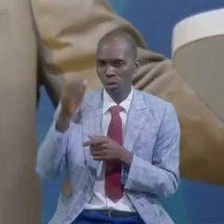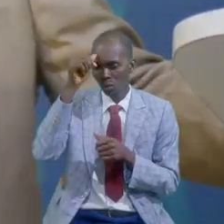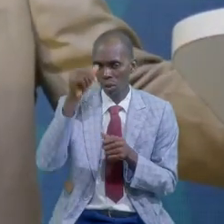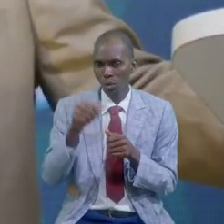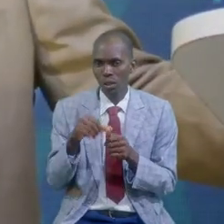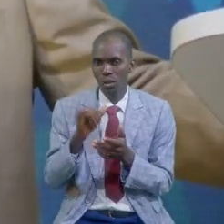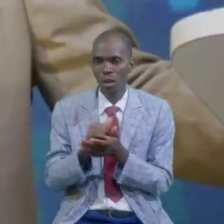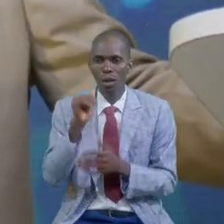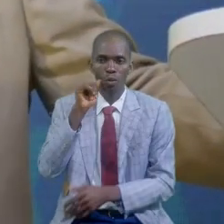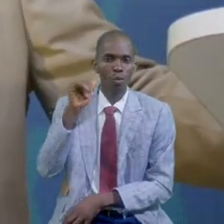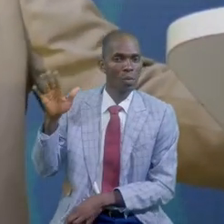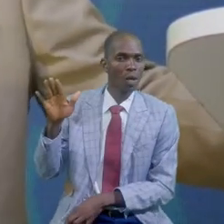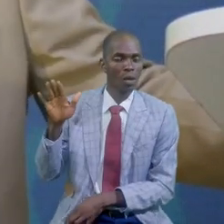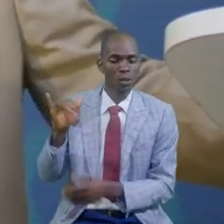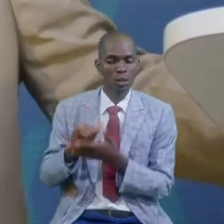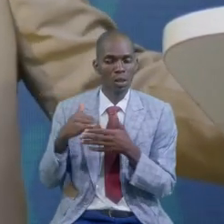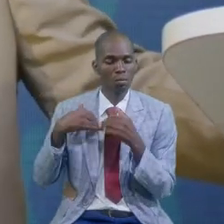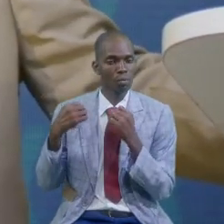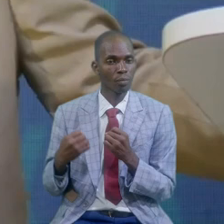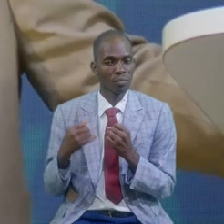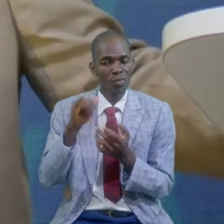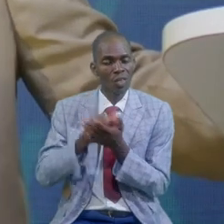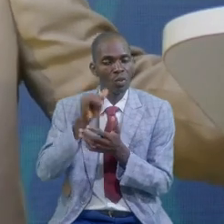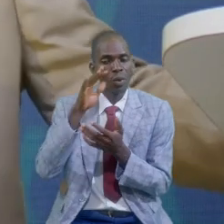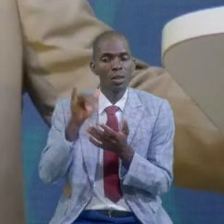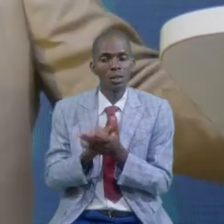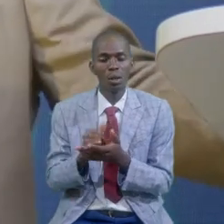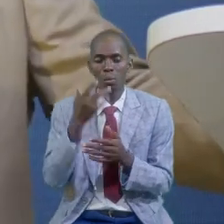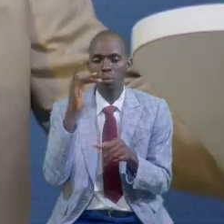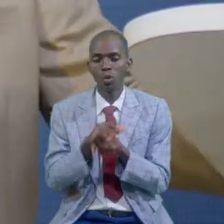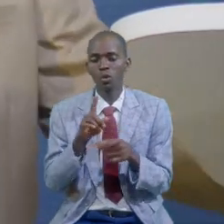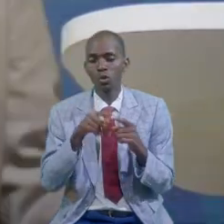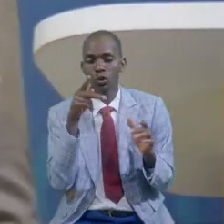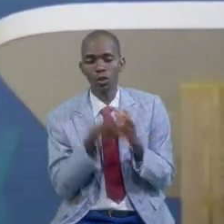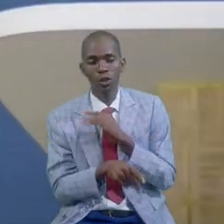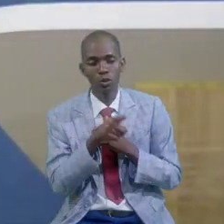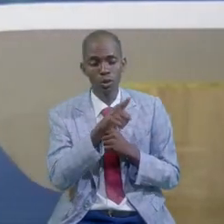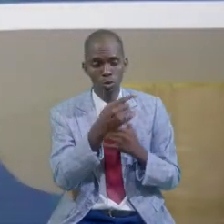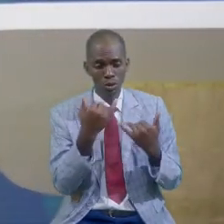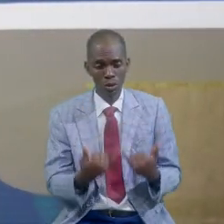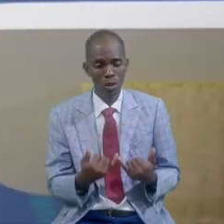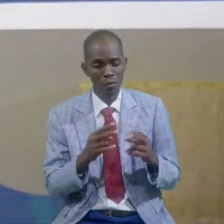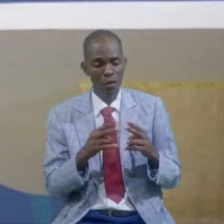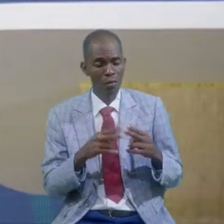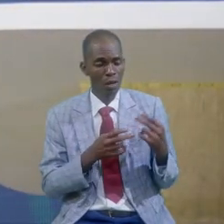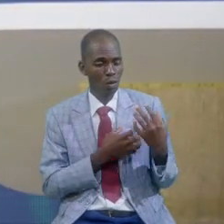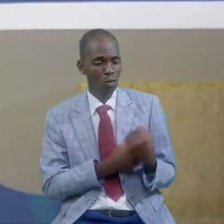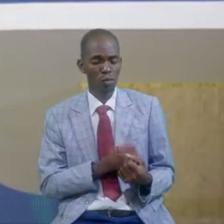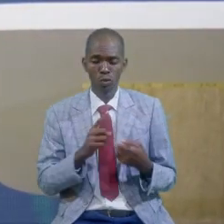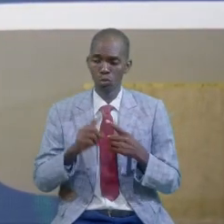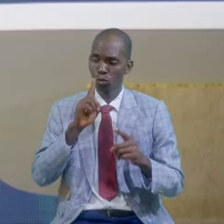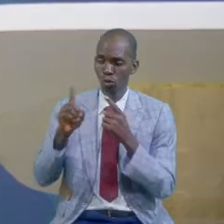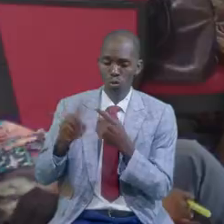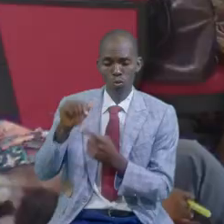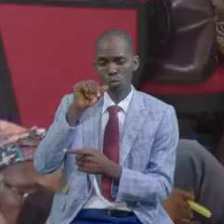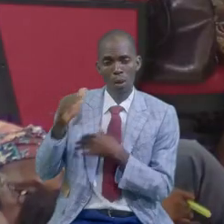That woman that wanted to kill you, and she still has the sword. The Lord has taken the